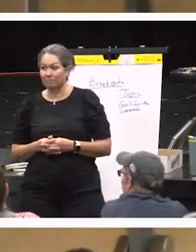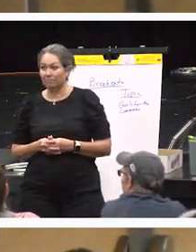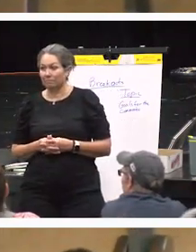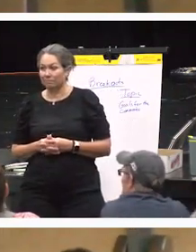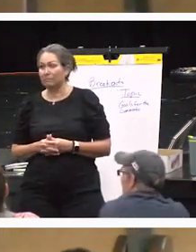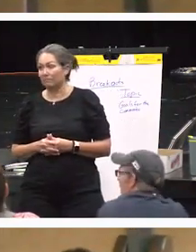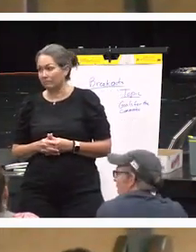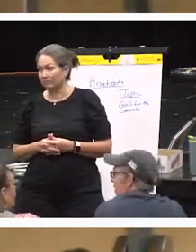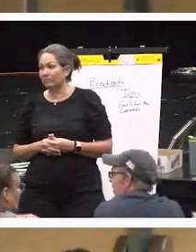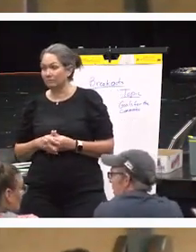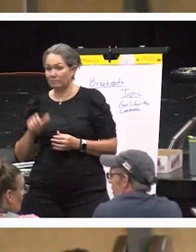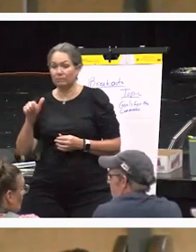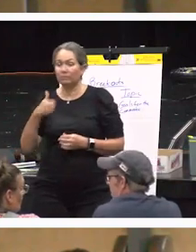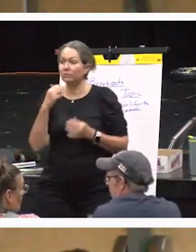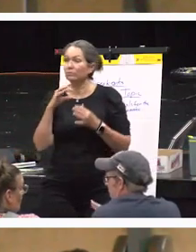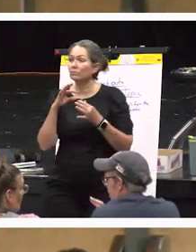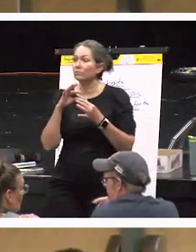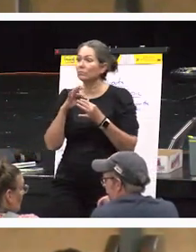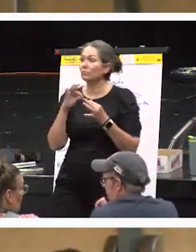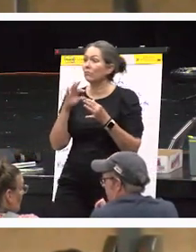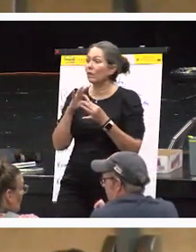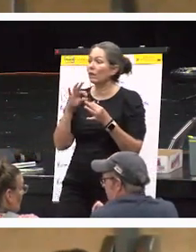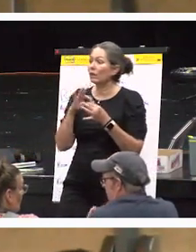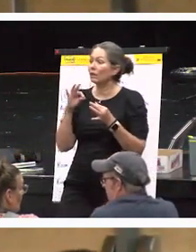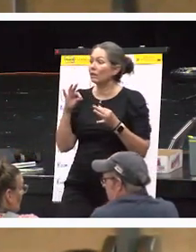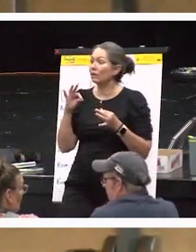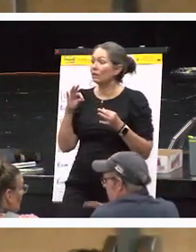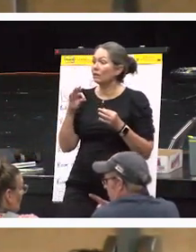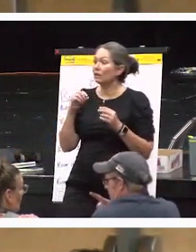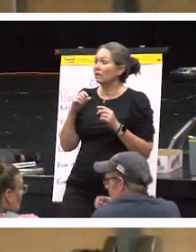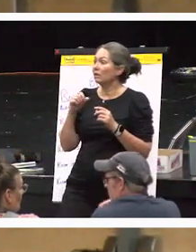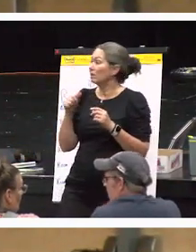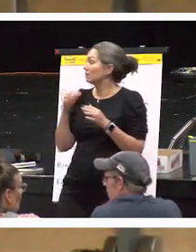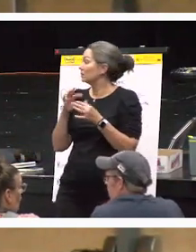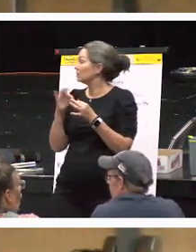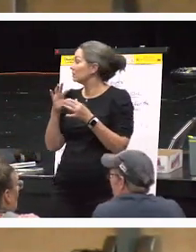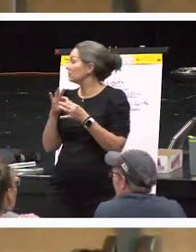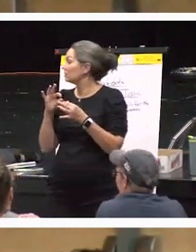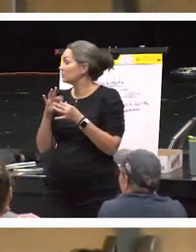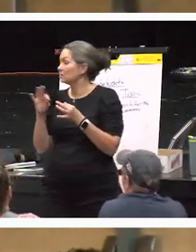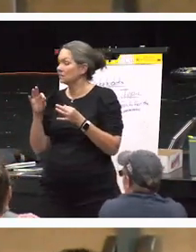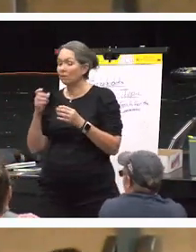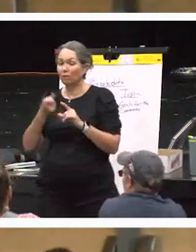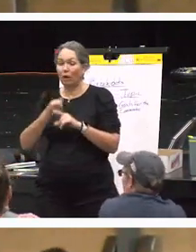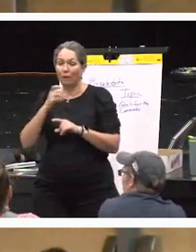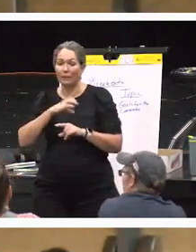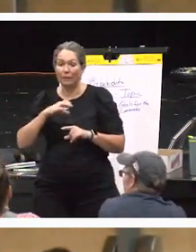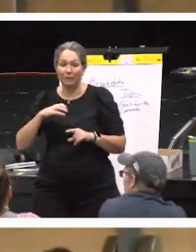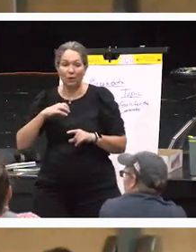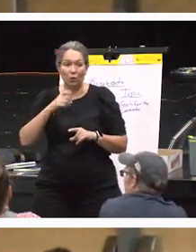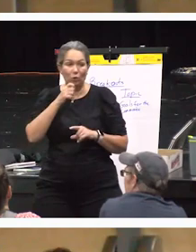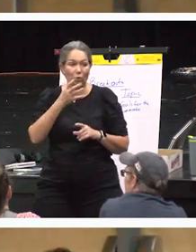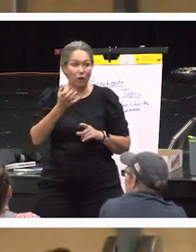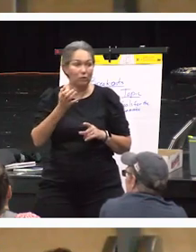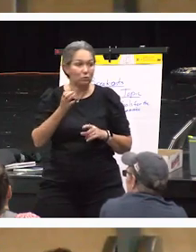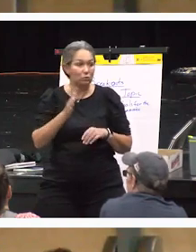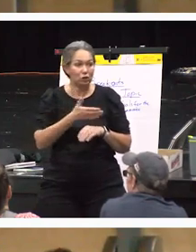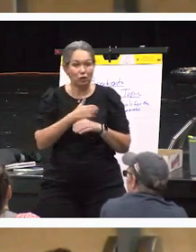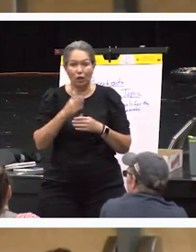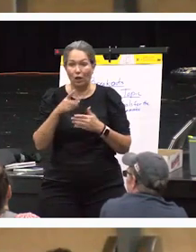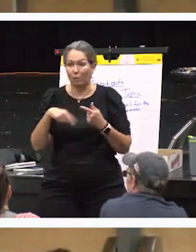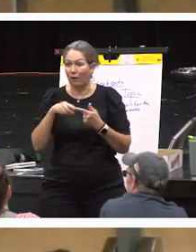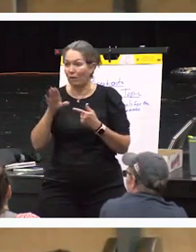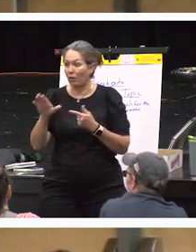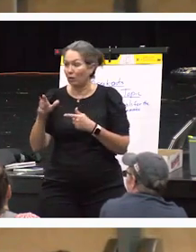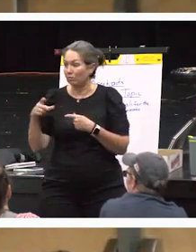Other comments from existing committees or other folks that want to just share a little bit about what they're doing really briefly